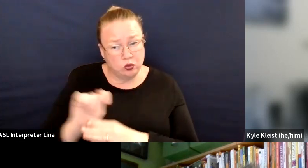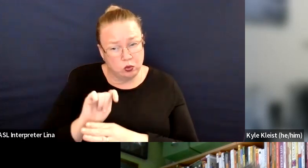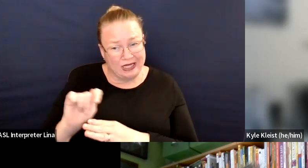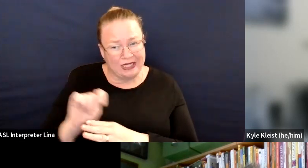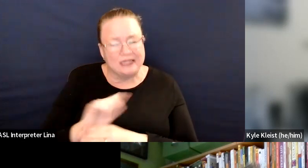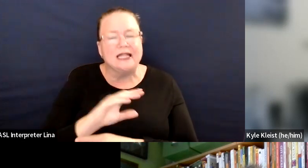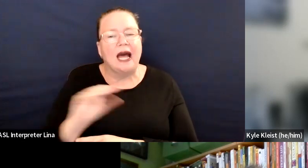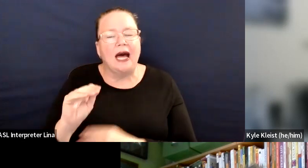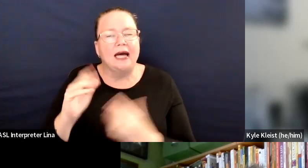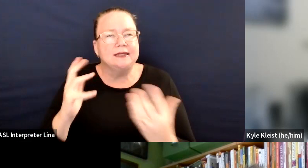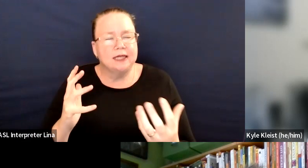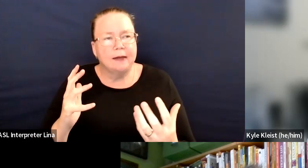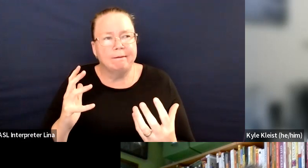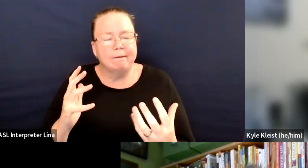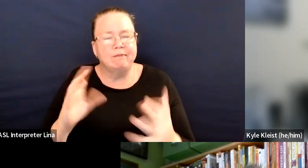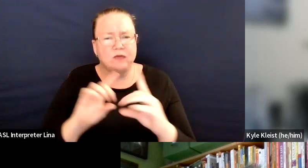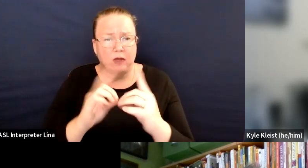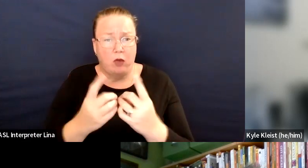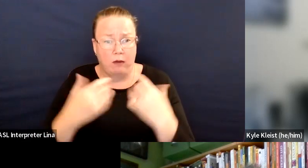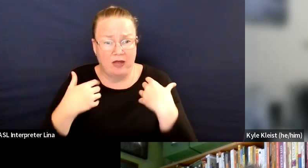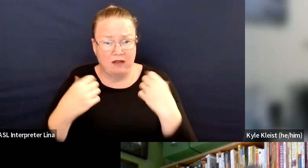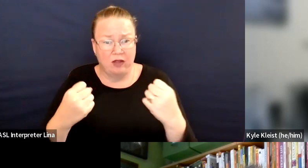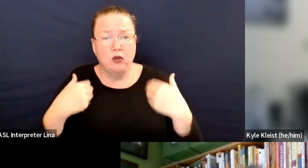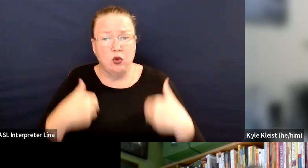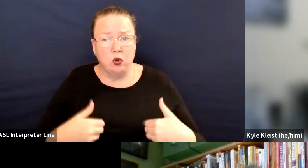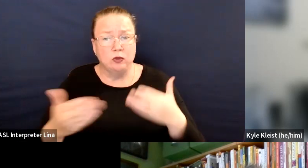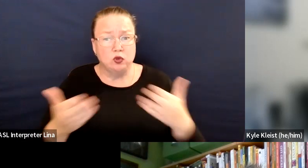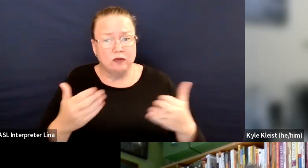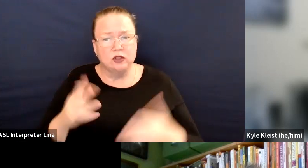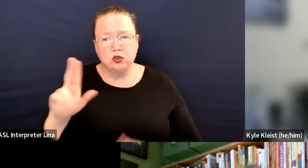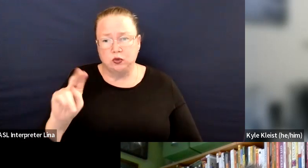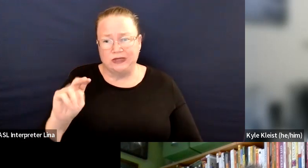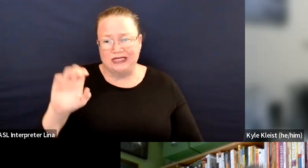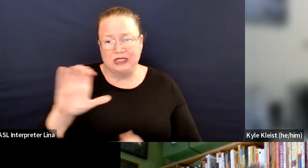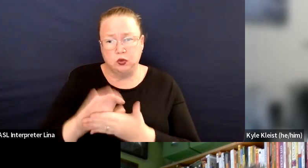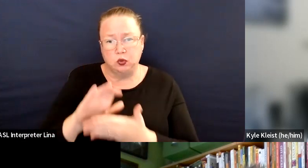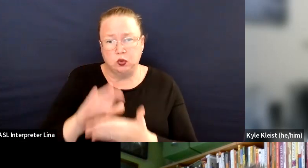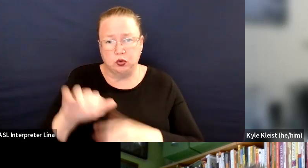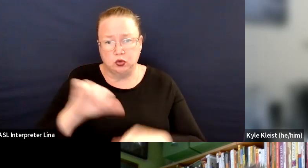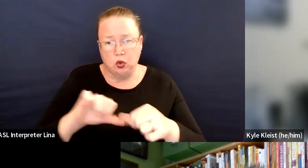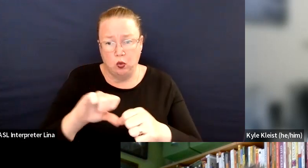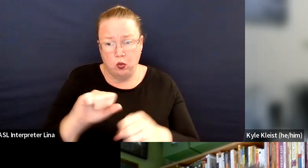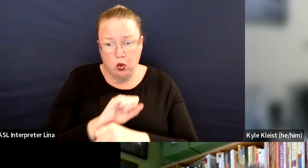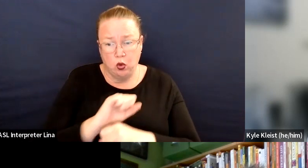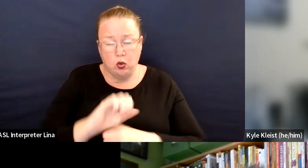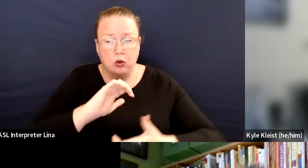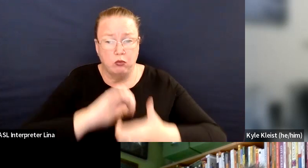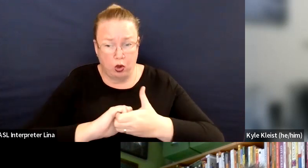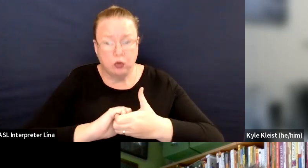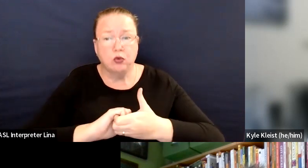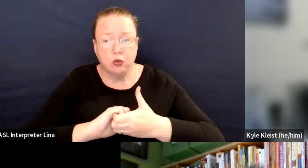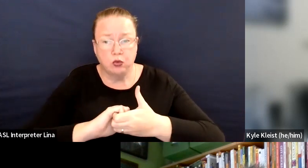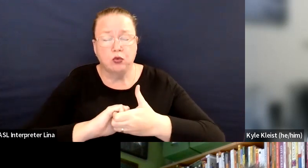And the Department of Health and Human Services and UNC School of Social Work have partnered together